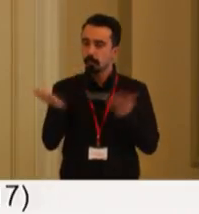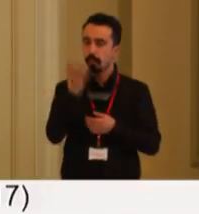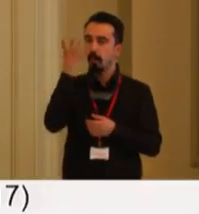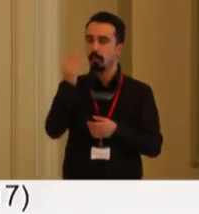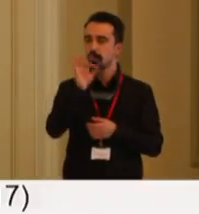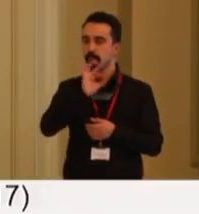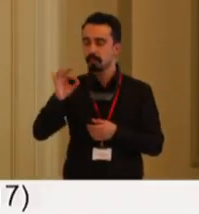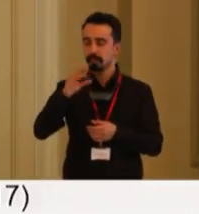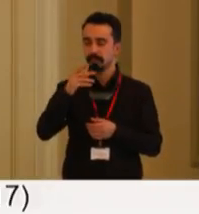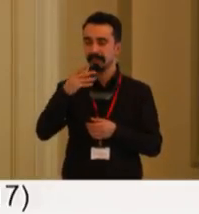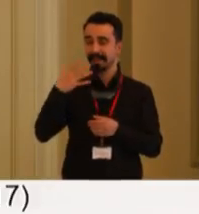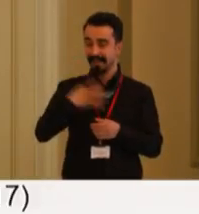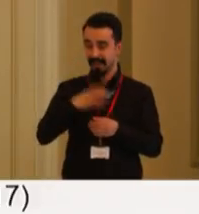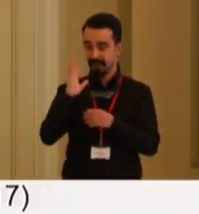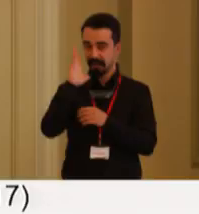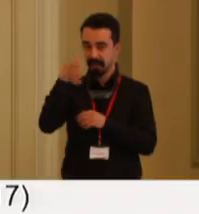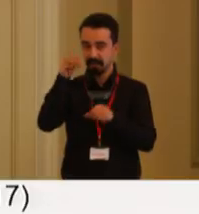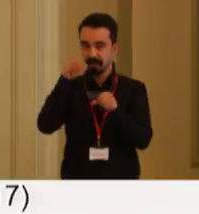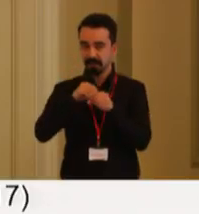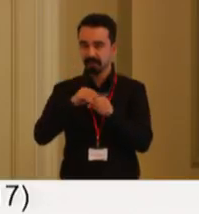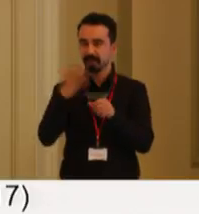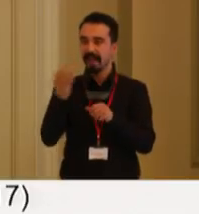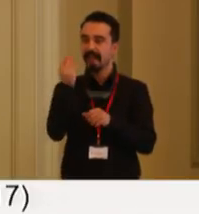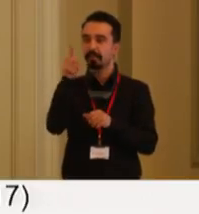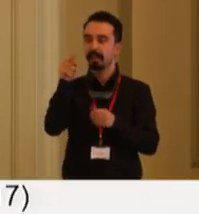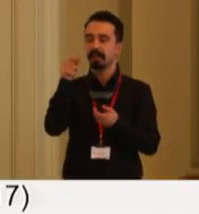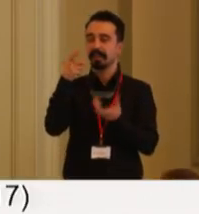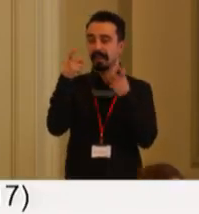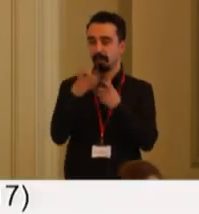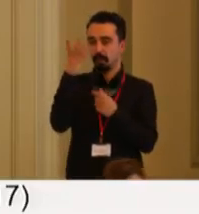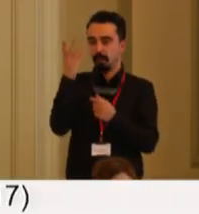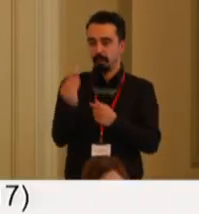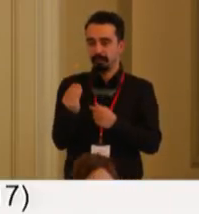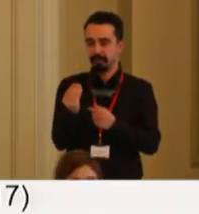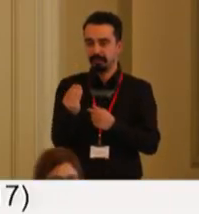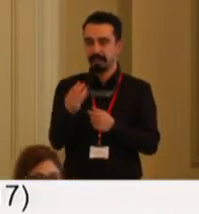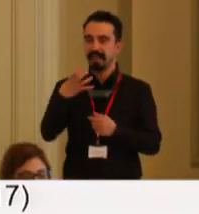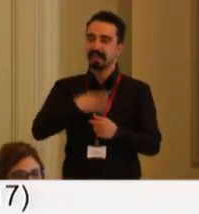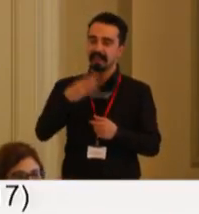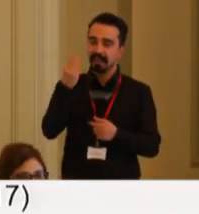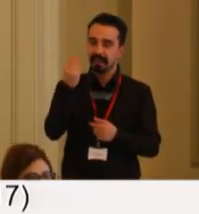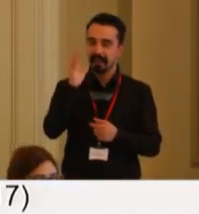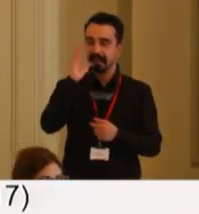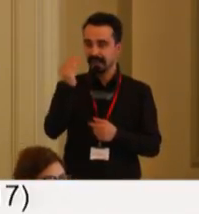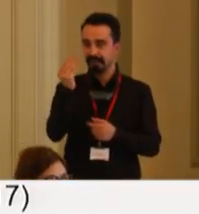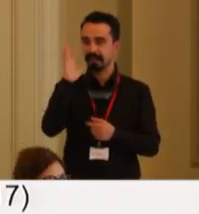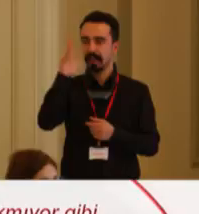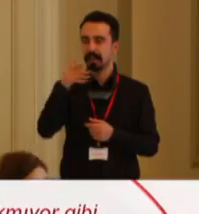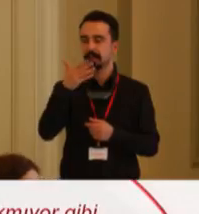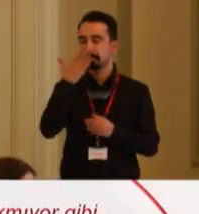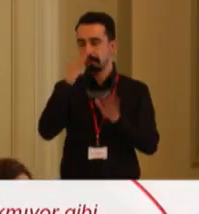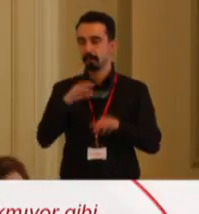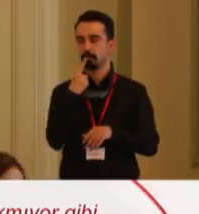or miserable, but in spite of all the adversity, as far as their own futures are concerned, they certainly believe that there's room